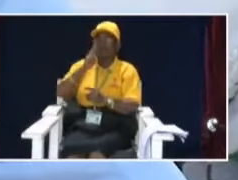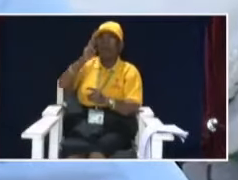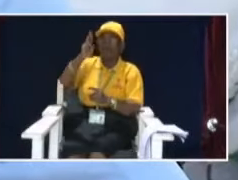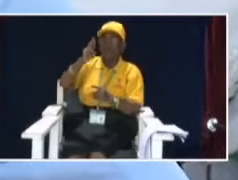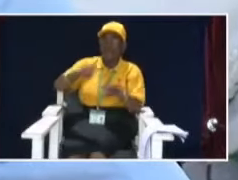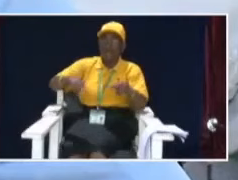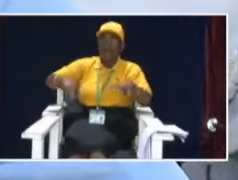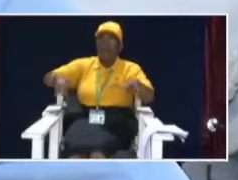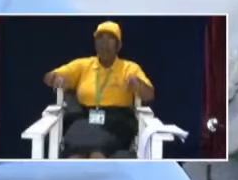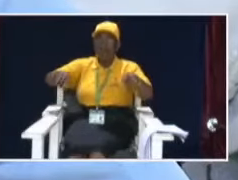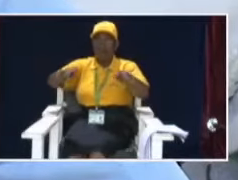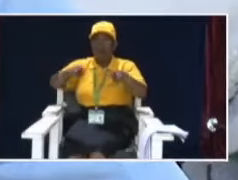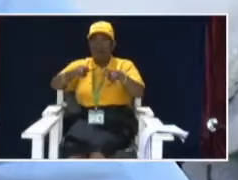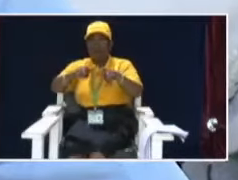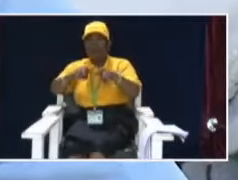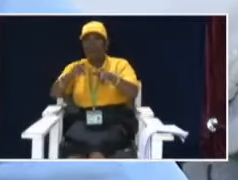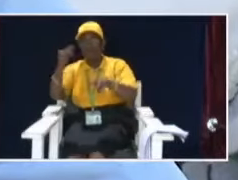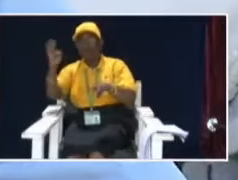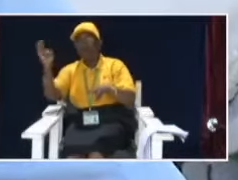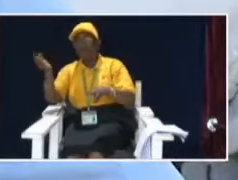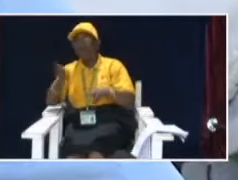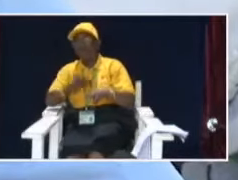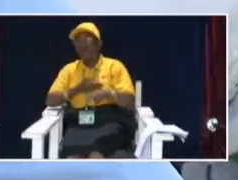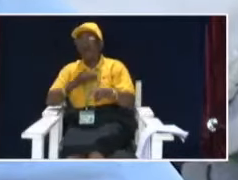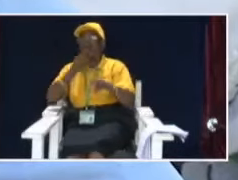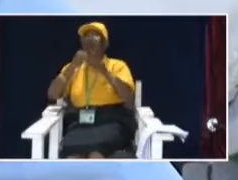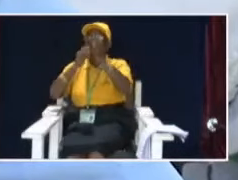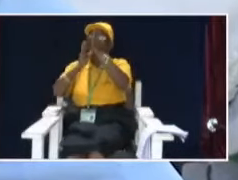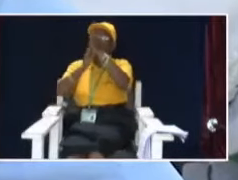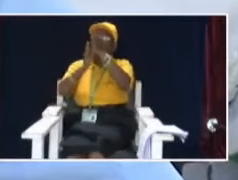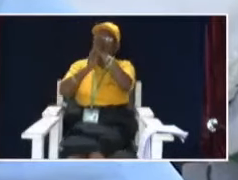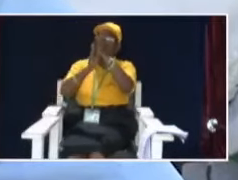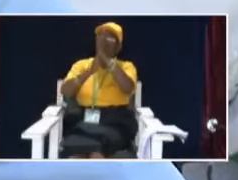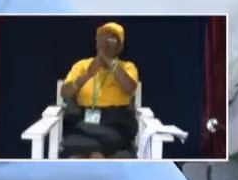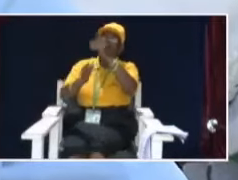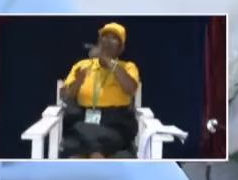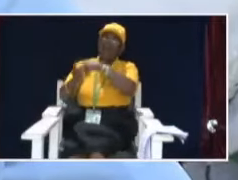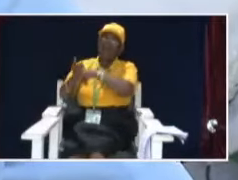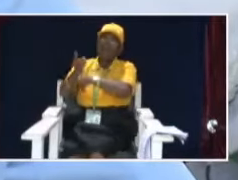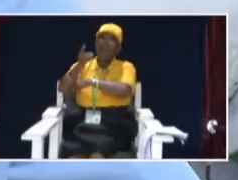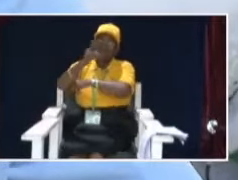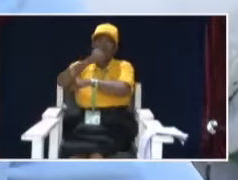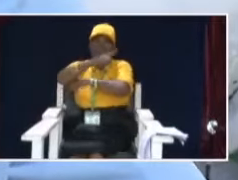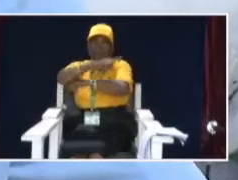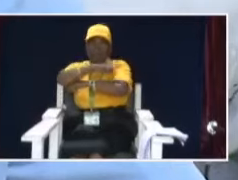today. You are worthy of our praises